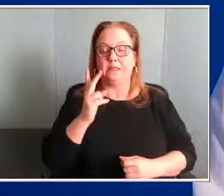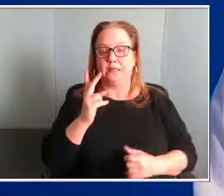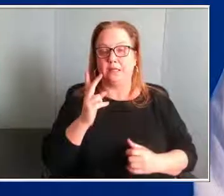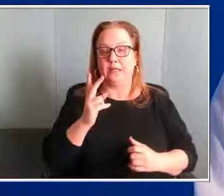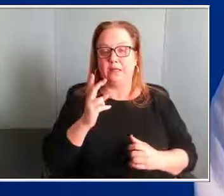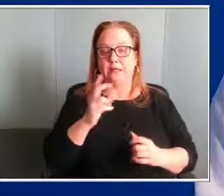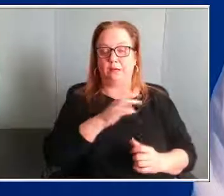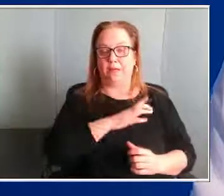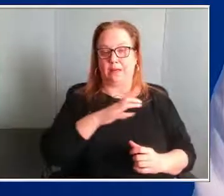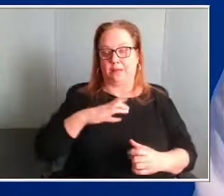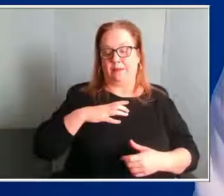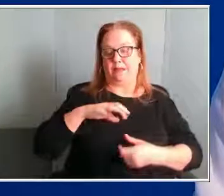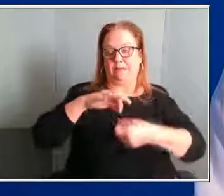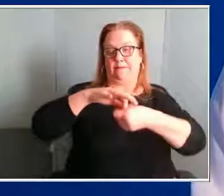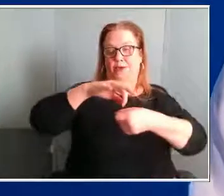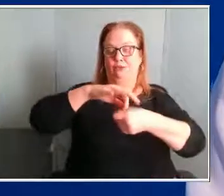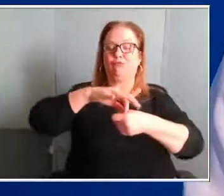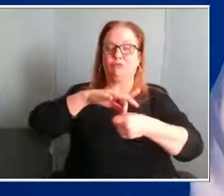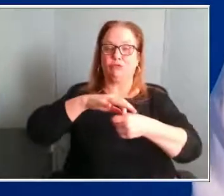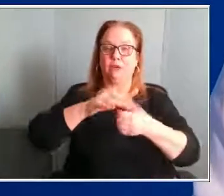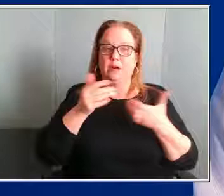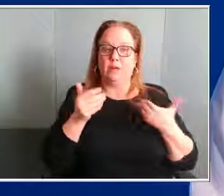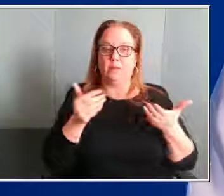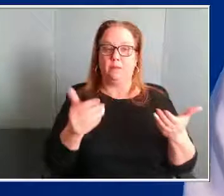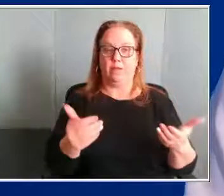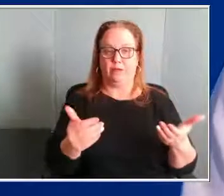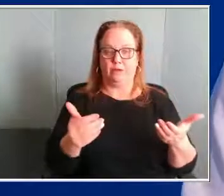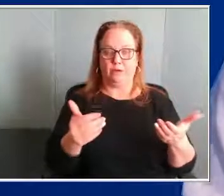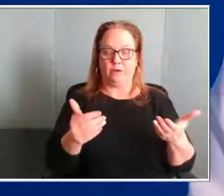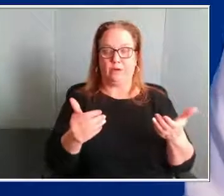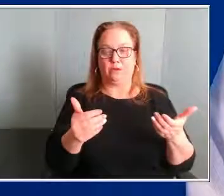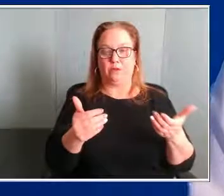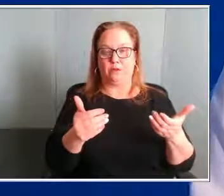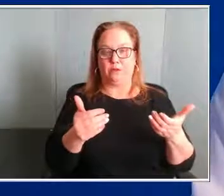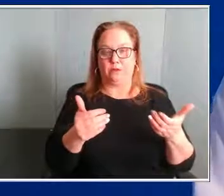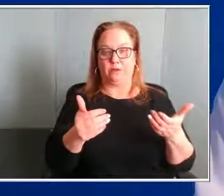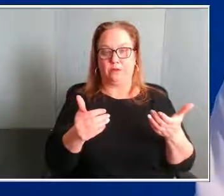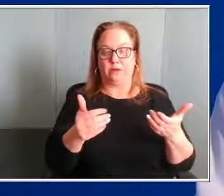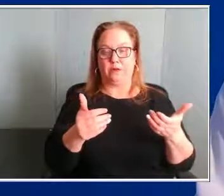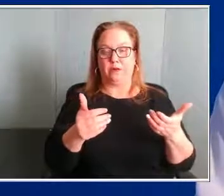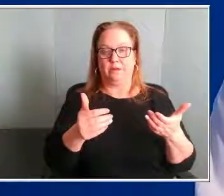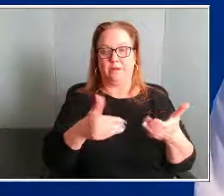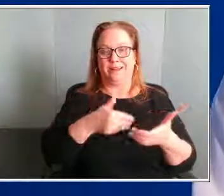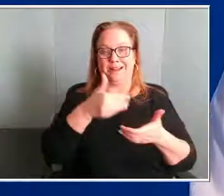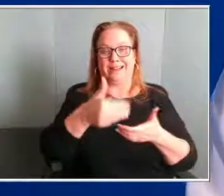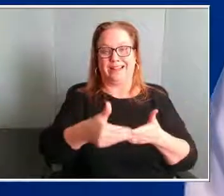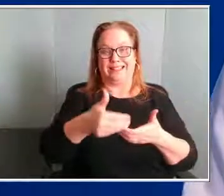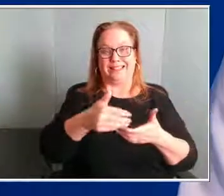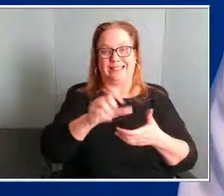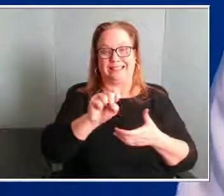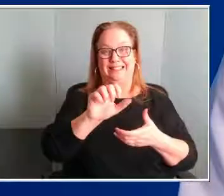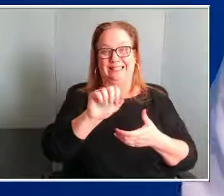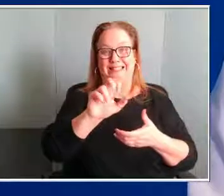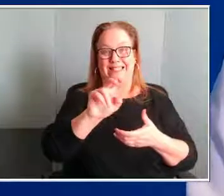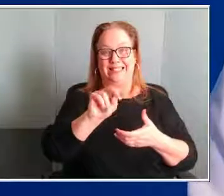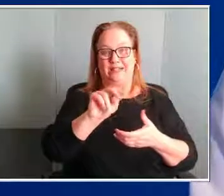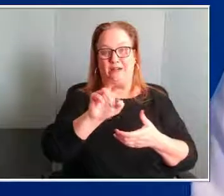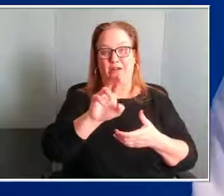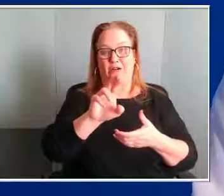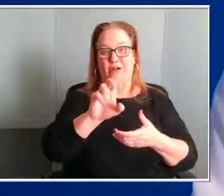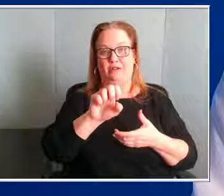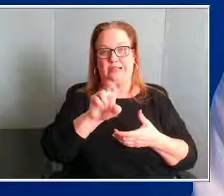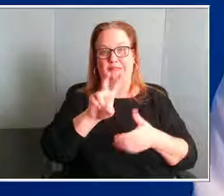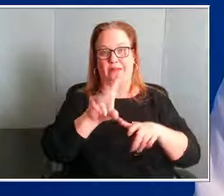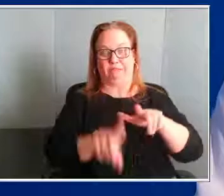committee votes for. But I think moving forward, especially for next respiratory viral season where RSV is more